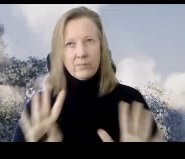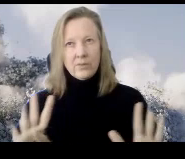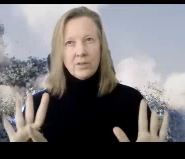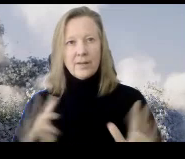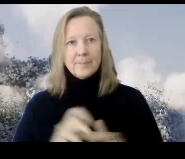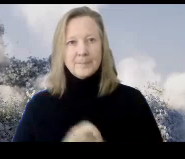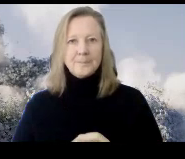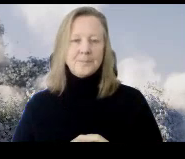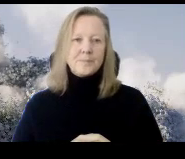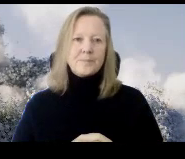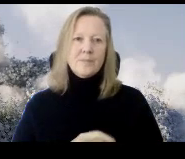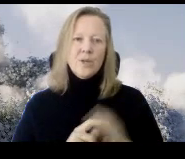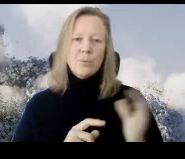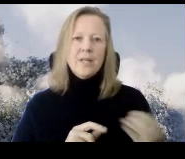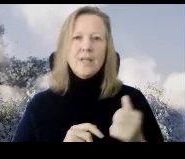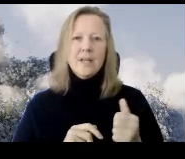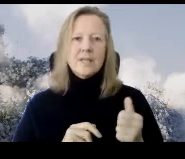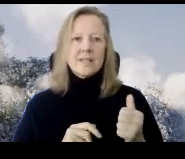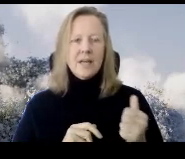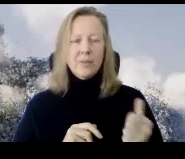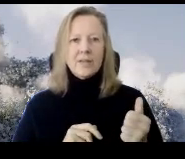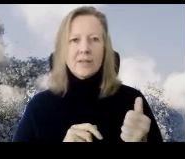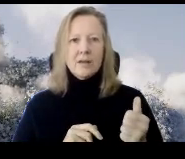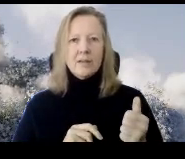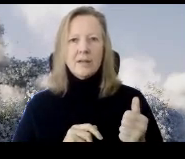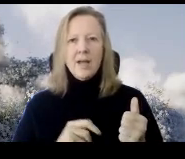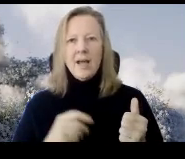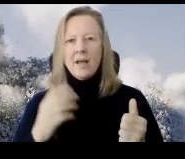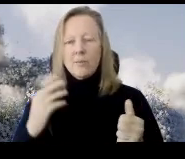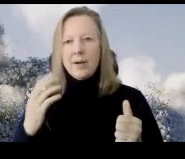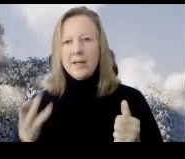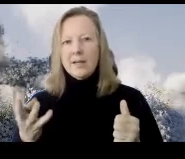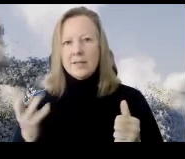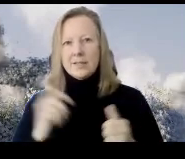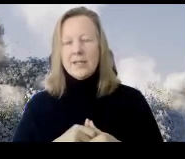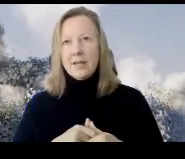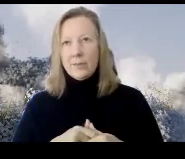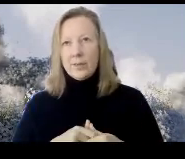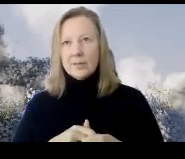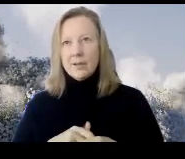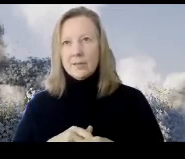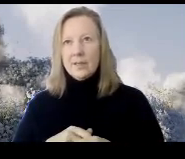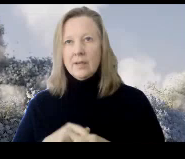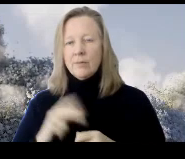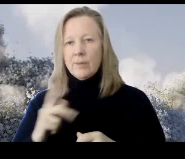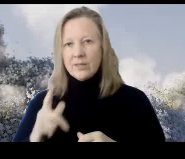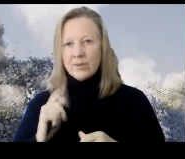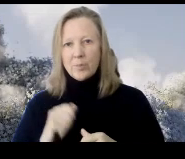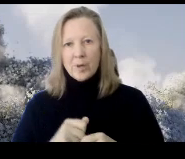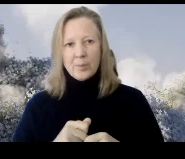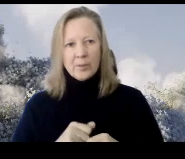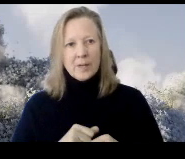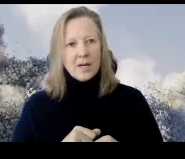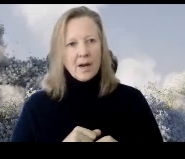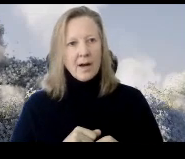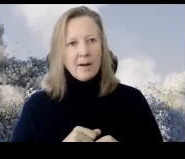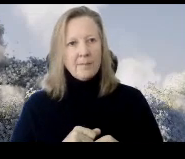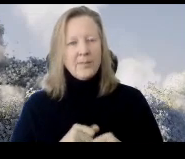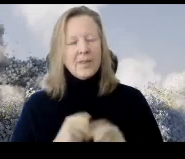skills, you can do that. Reading is 10 weeks long, and writing is 10 weeks long. Writing is very